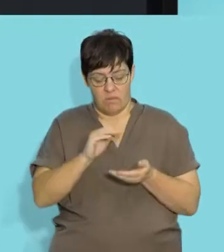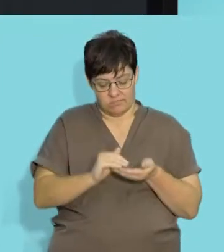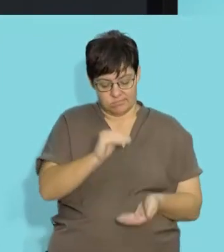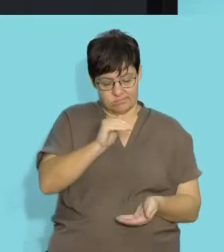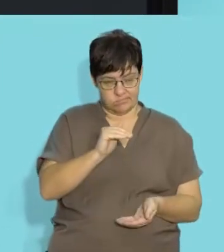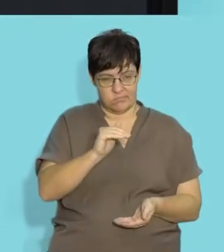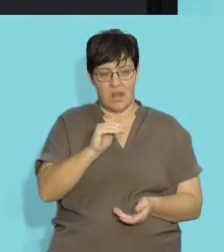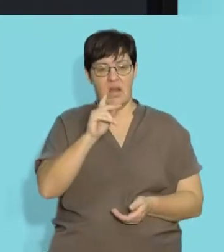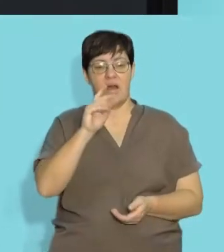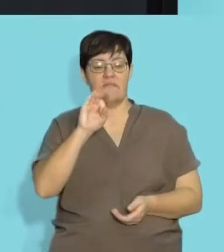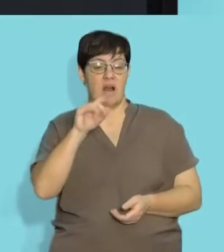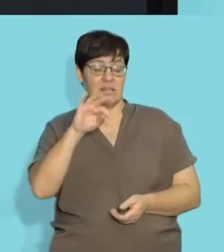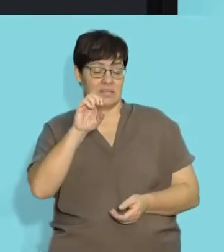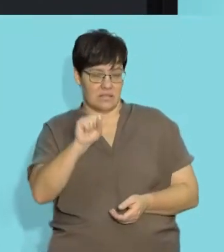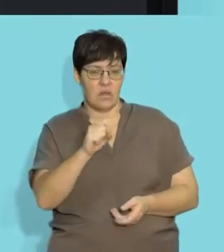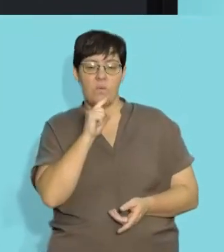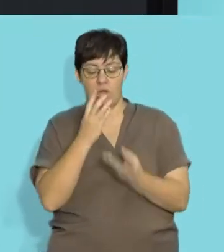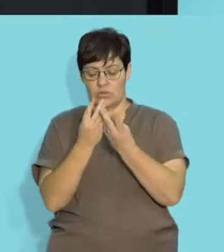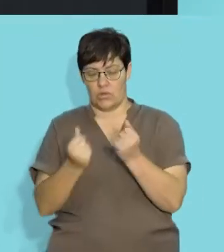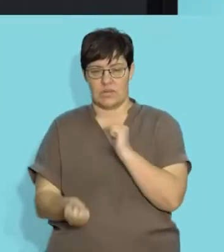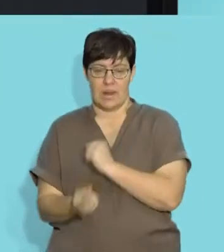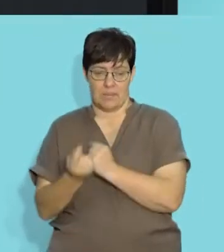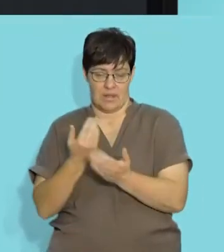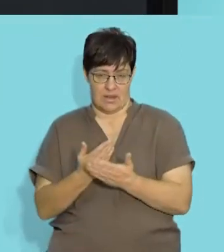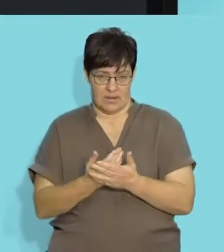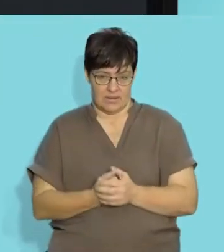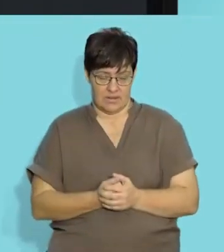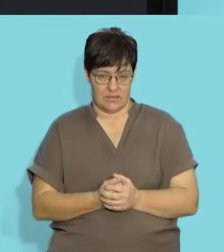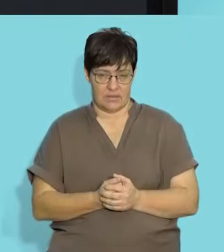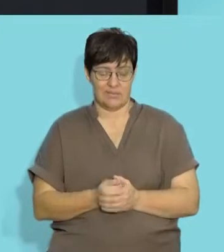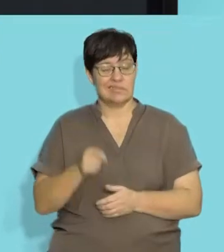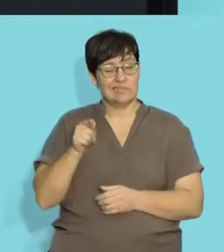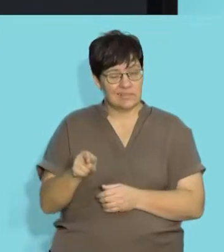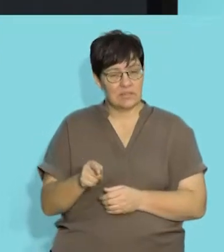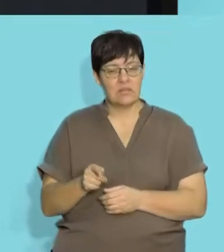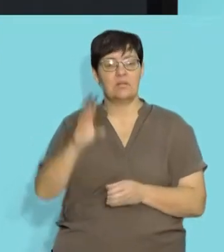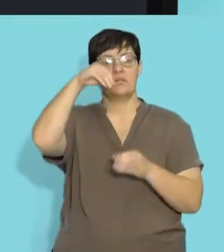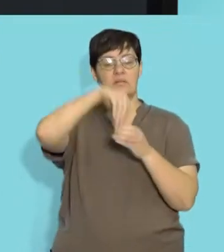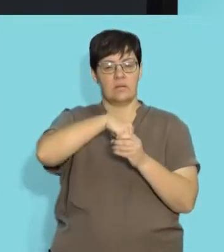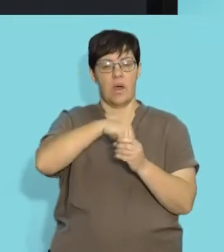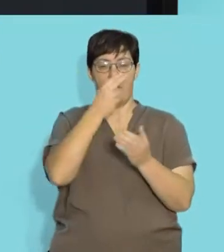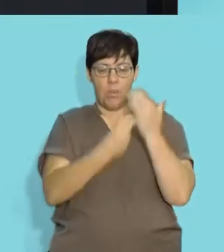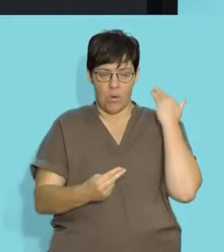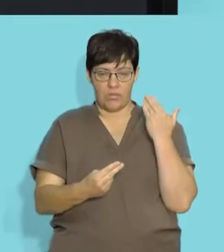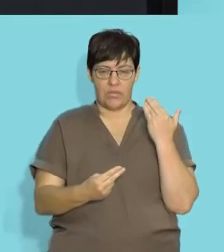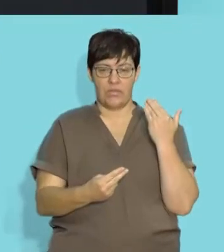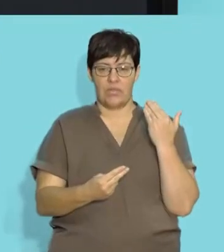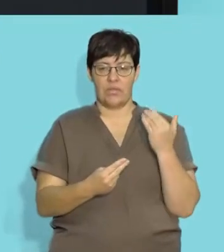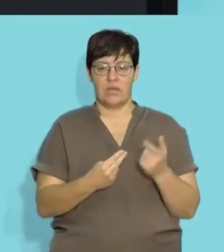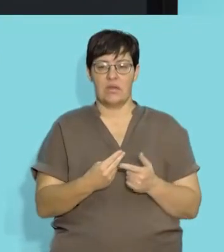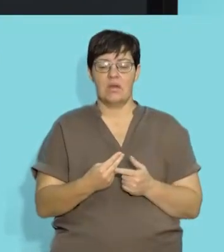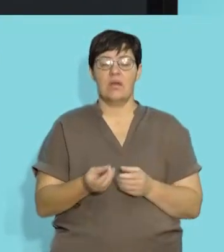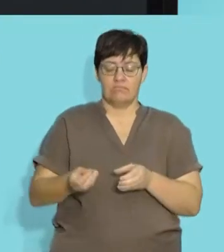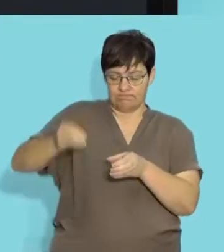used in that volumetric flask to actually form that solution. So the solution is actually containing both